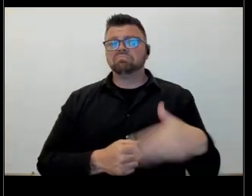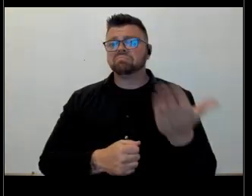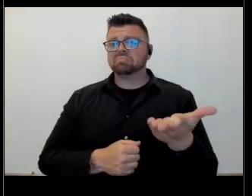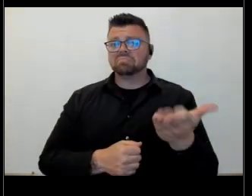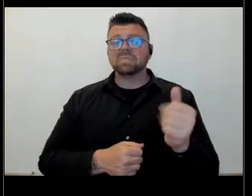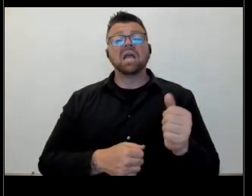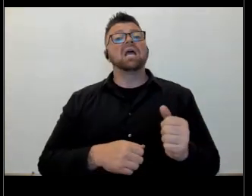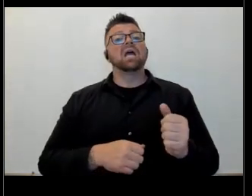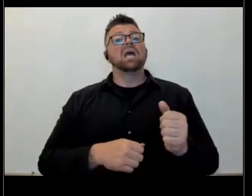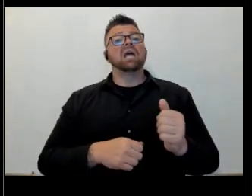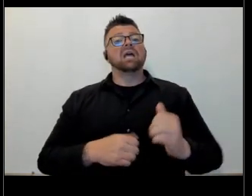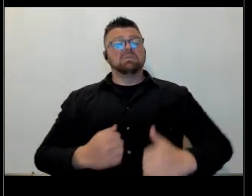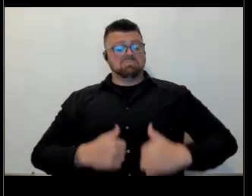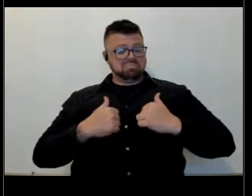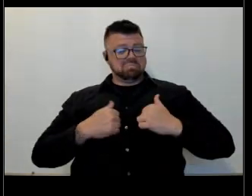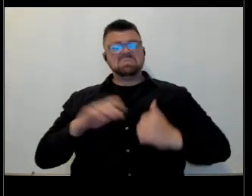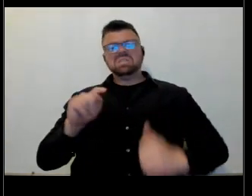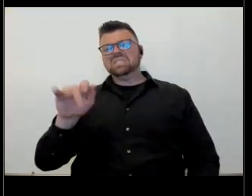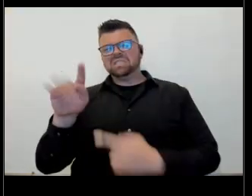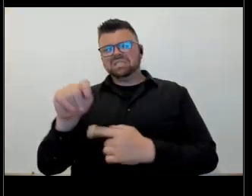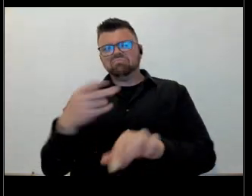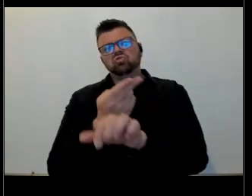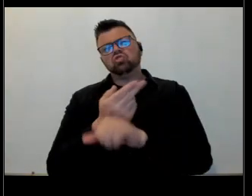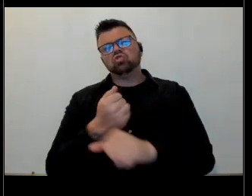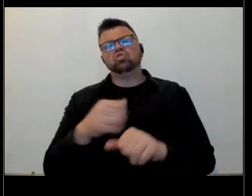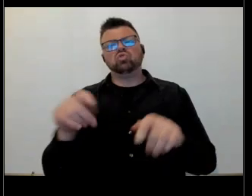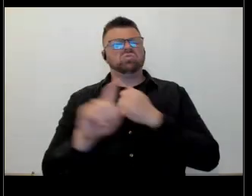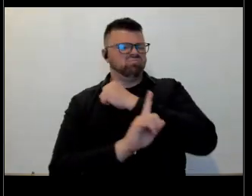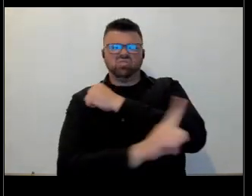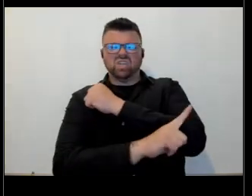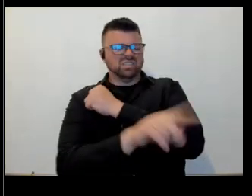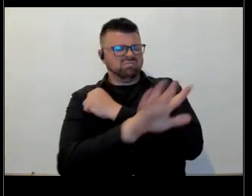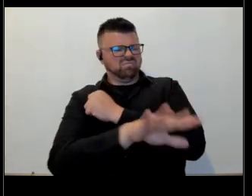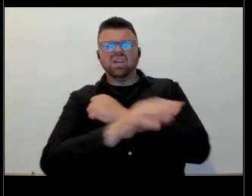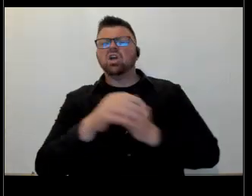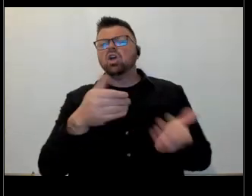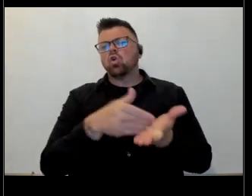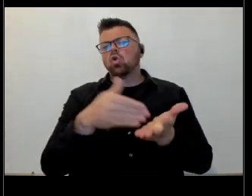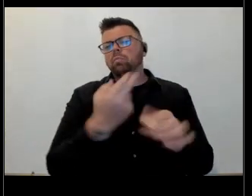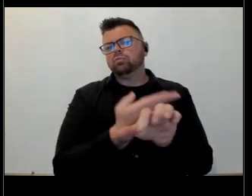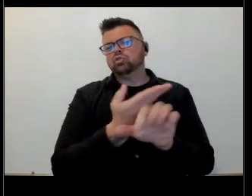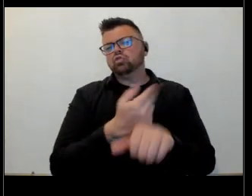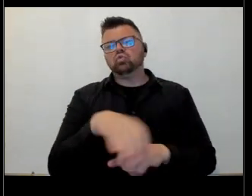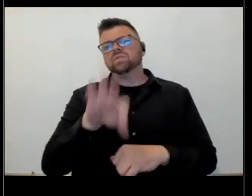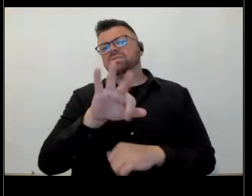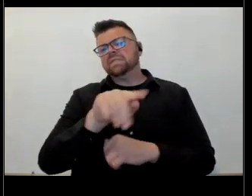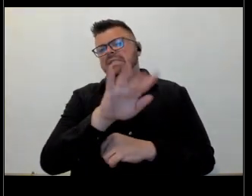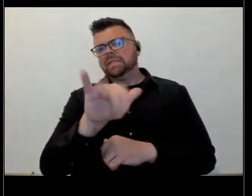Tenant-used trash facilities are common use facilities that must be accessible.